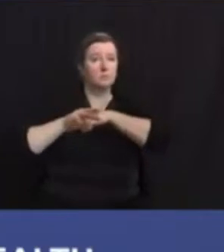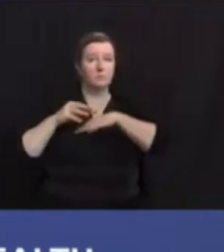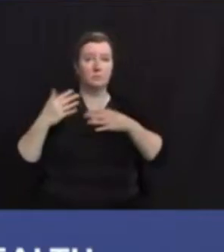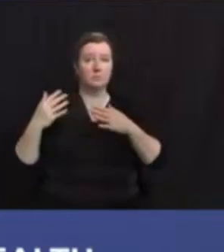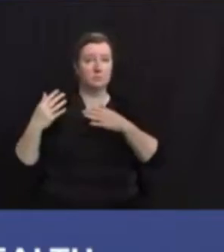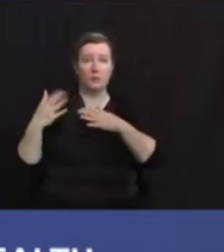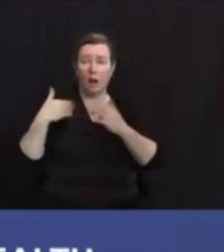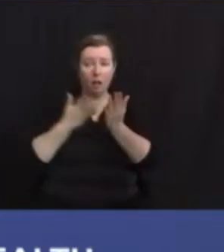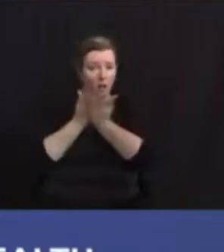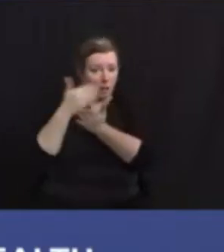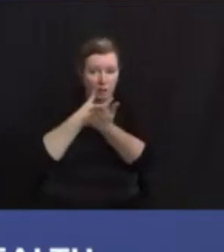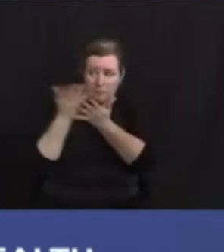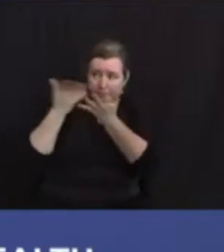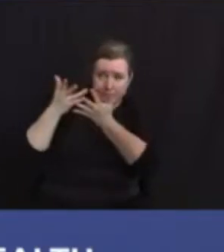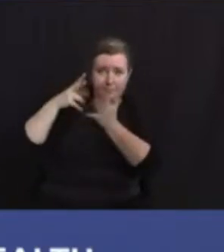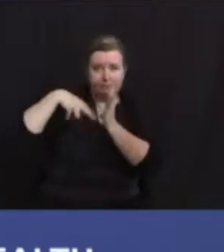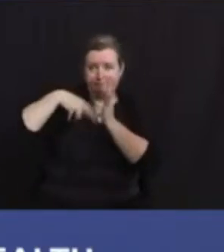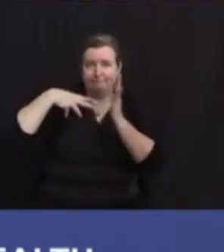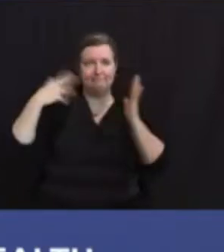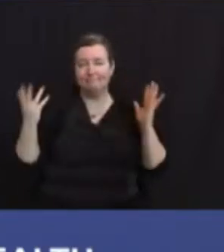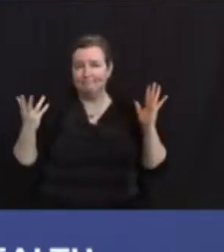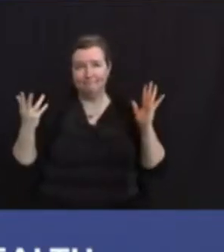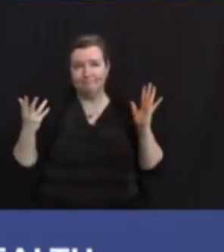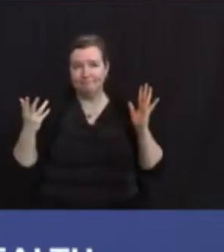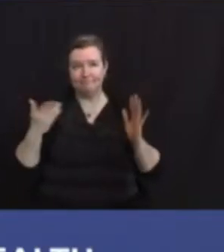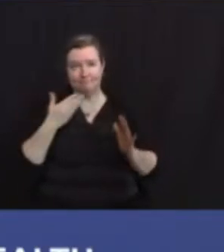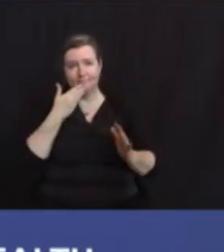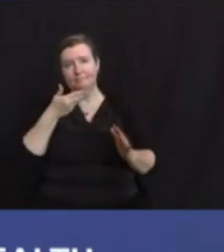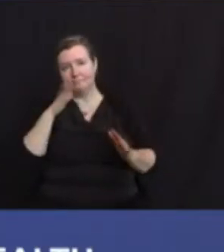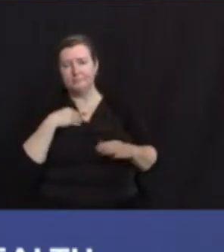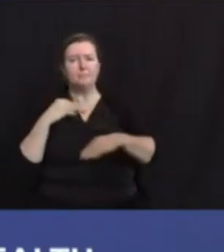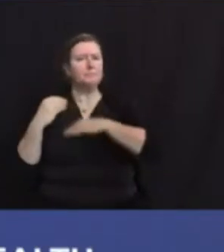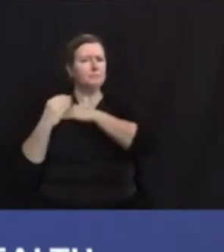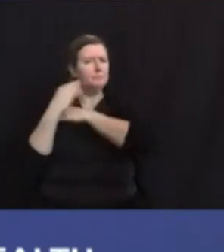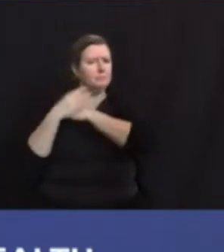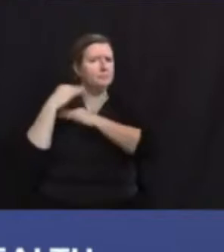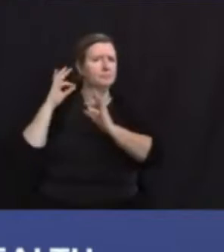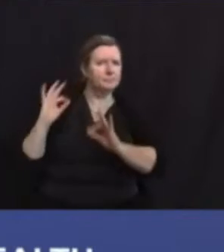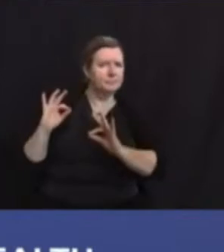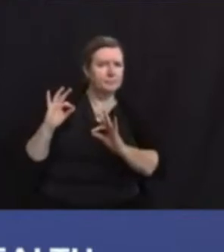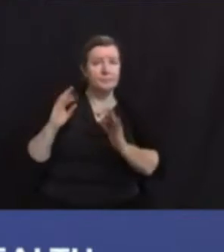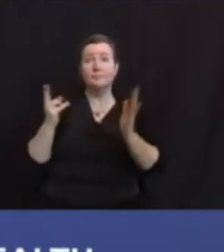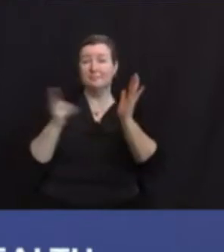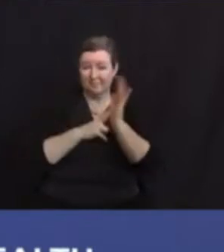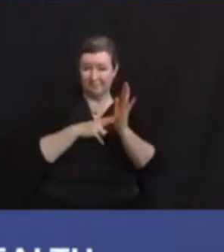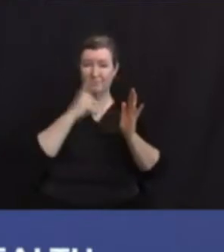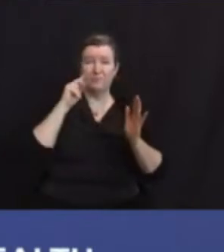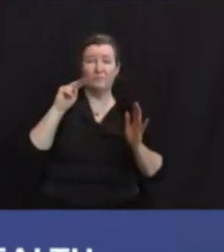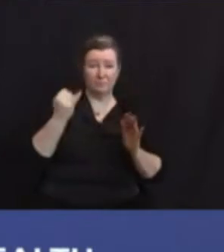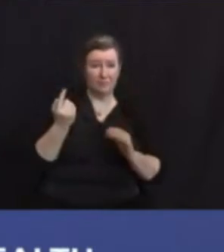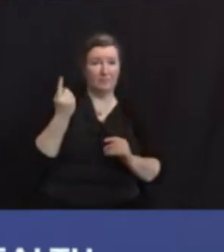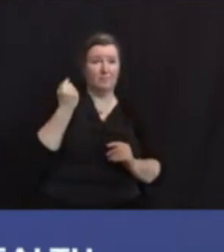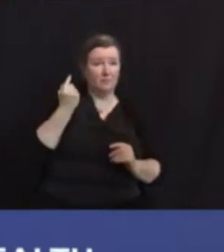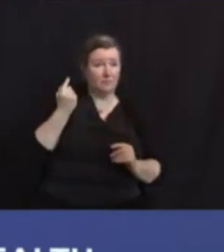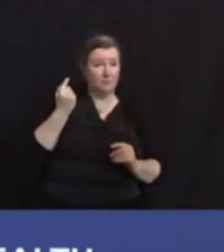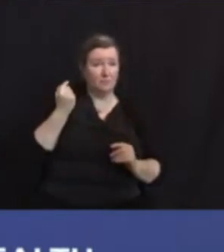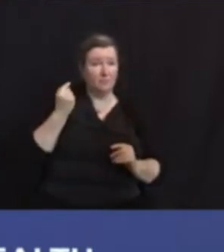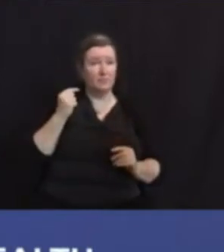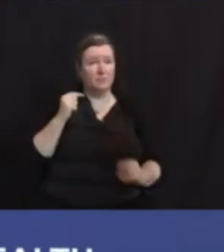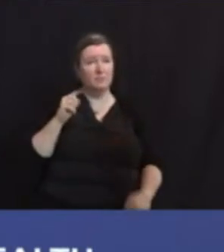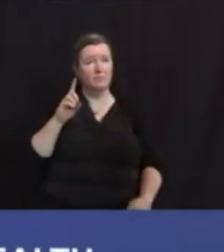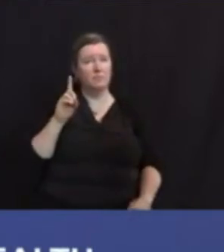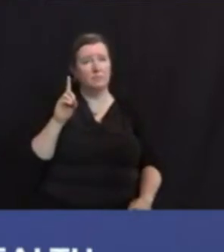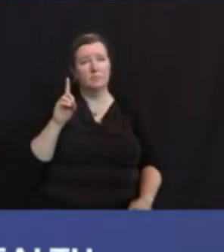and verse, but thank God guidance has come out. Remember what I signed in New Jersey, and I want to thank Congressman Don Norcross